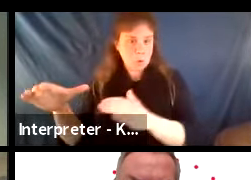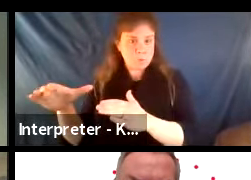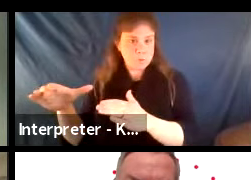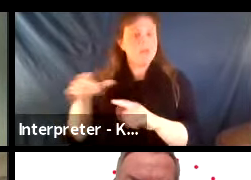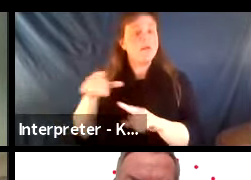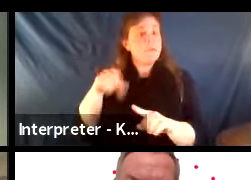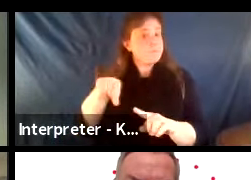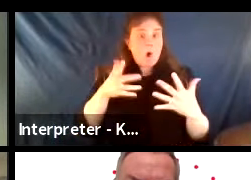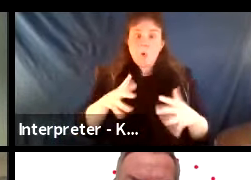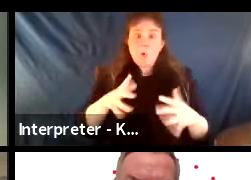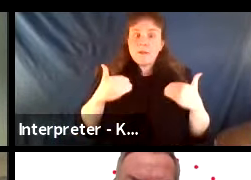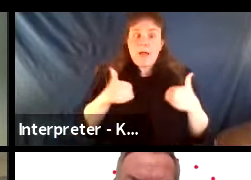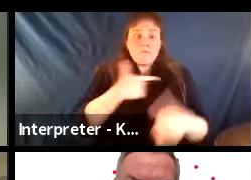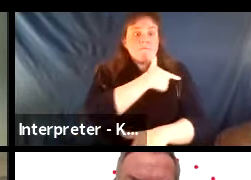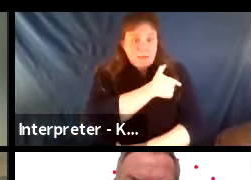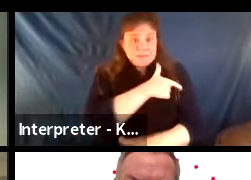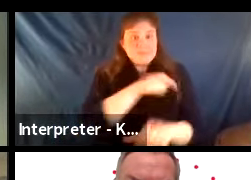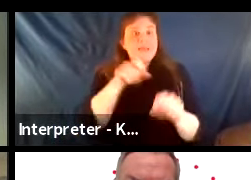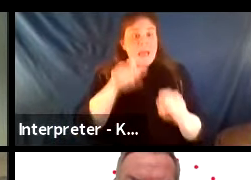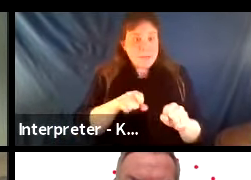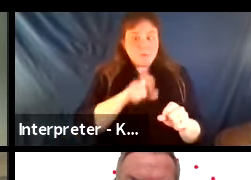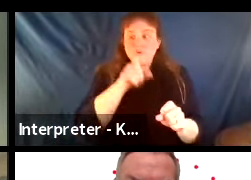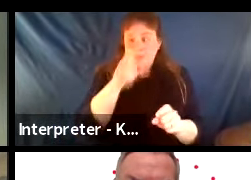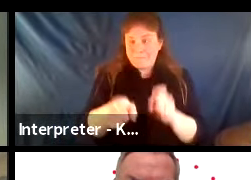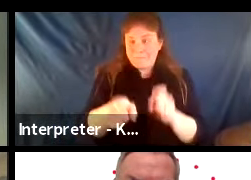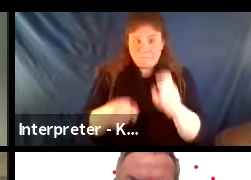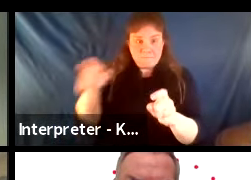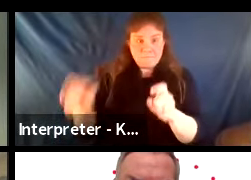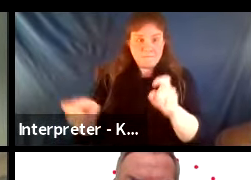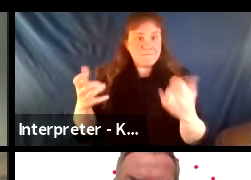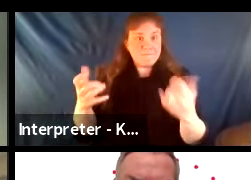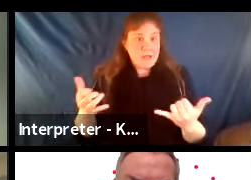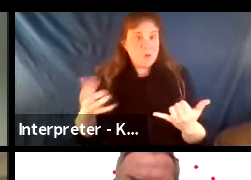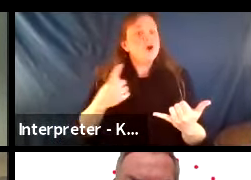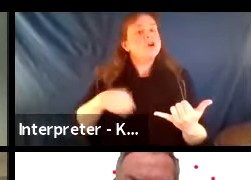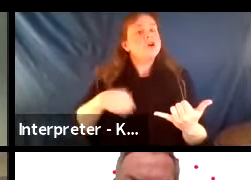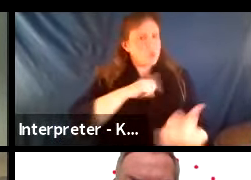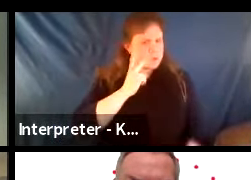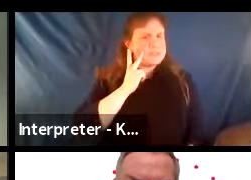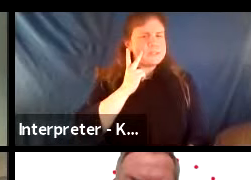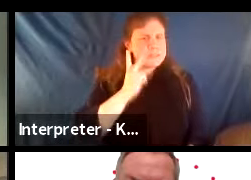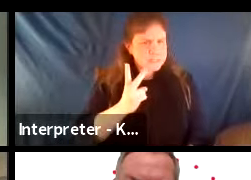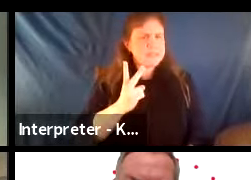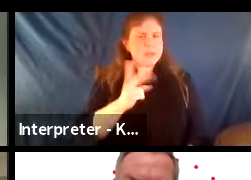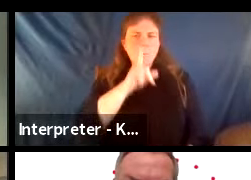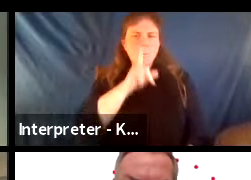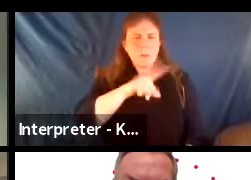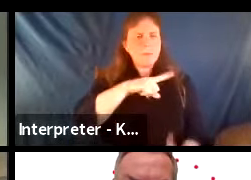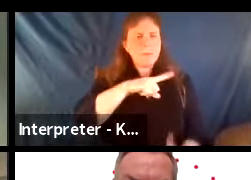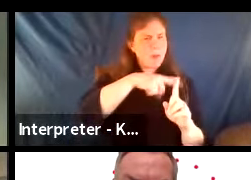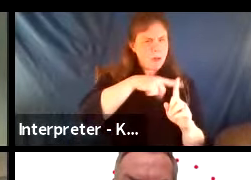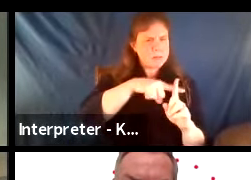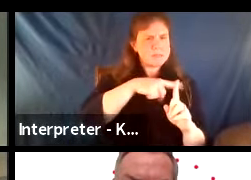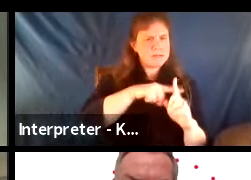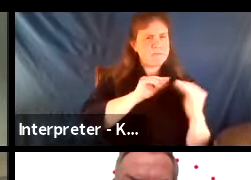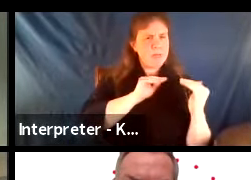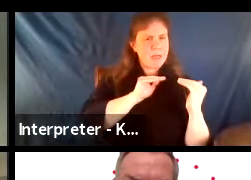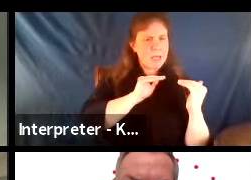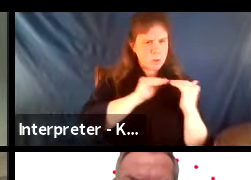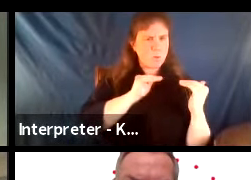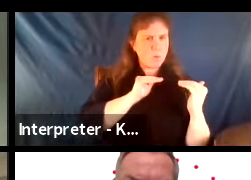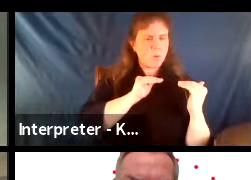the vaccine. And so we are seeing a deep lean into equity in a really positive place-based way. Thank